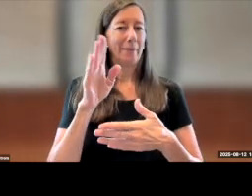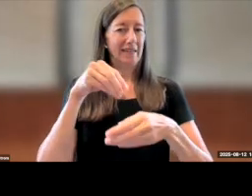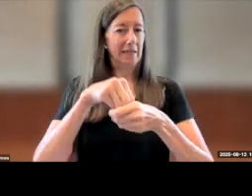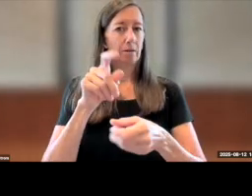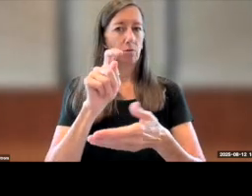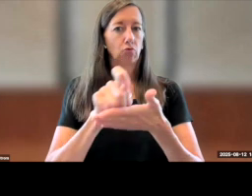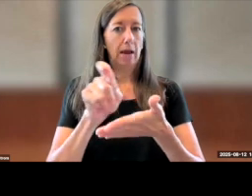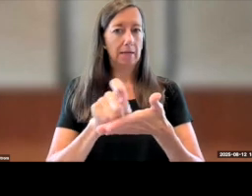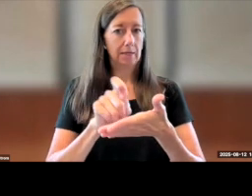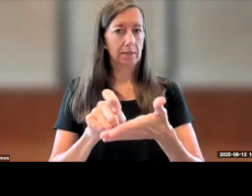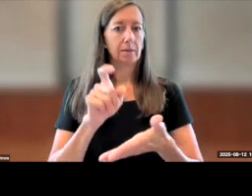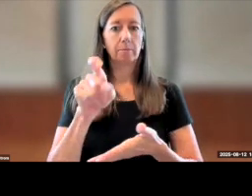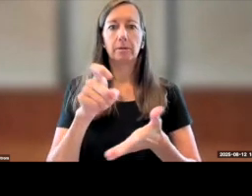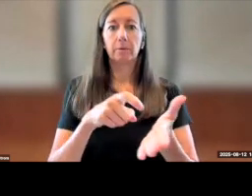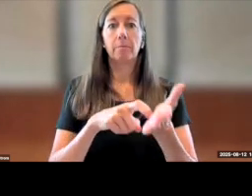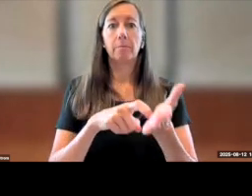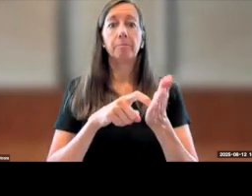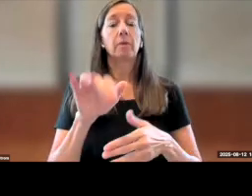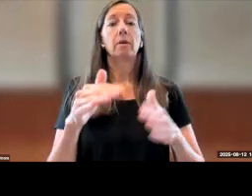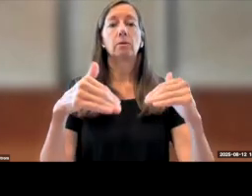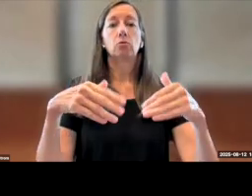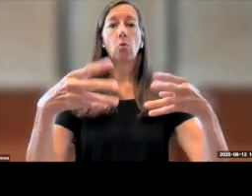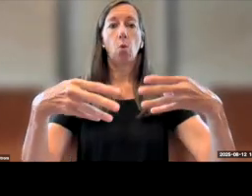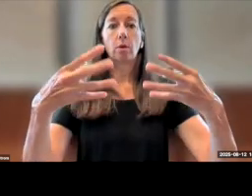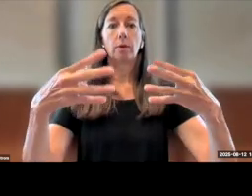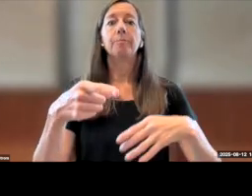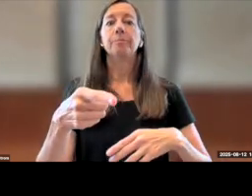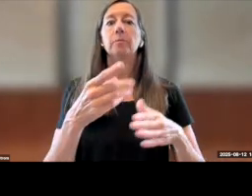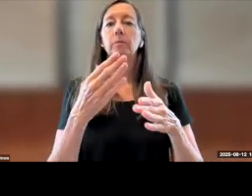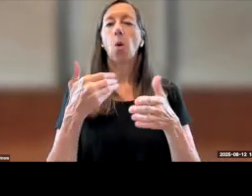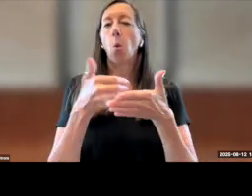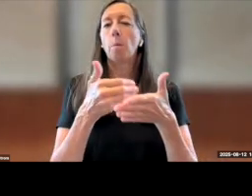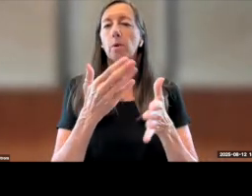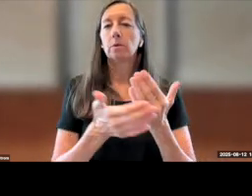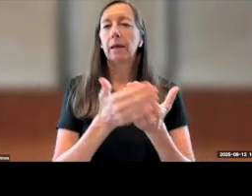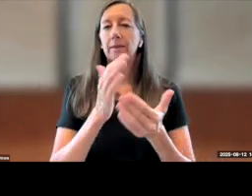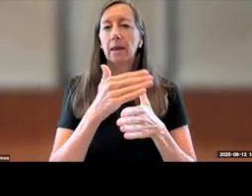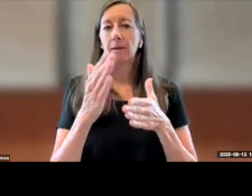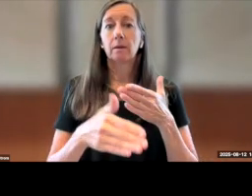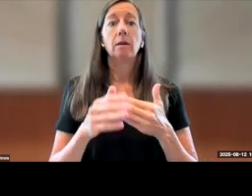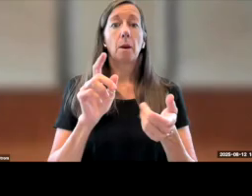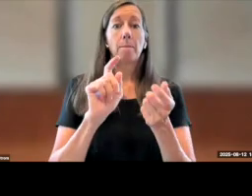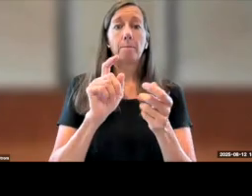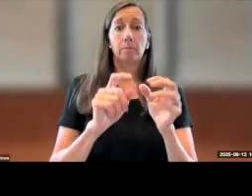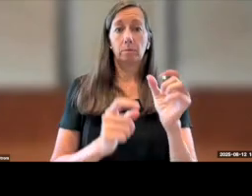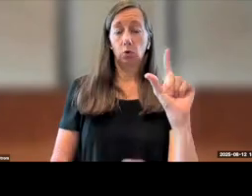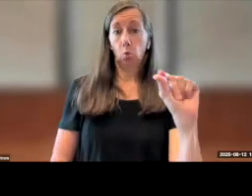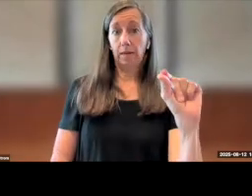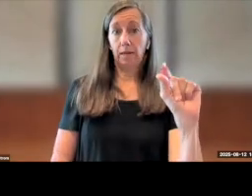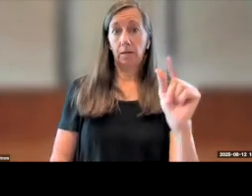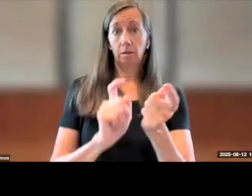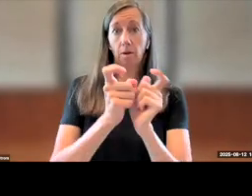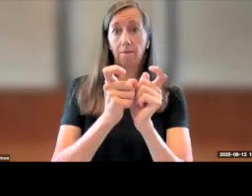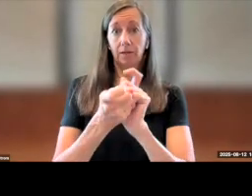at the end here. The modification of this agreement has to be signed by both parties. So if you both decide